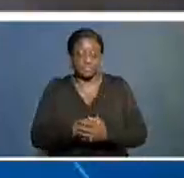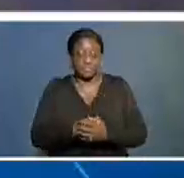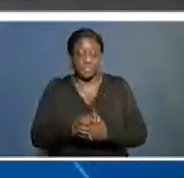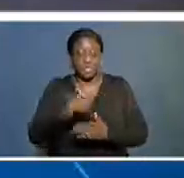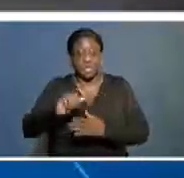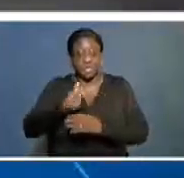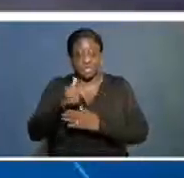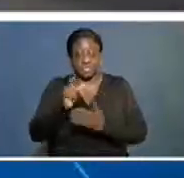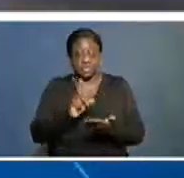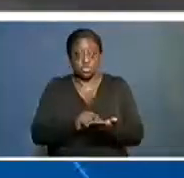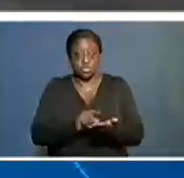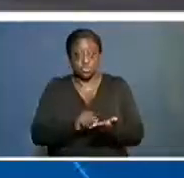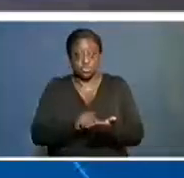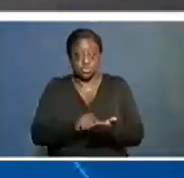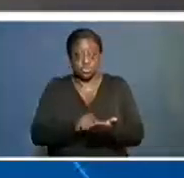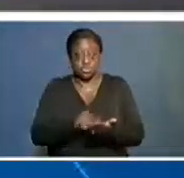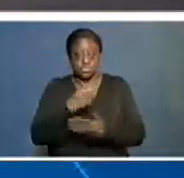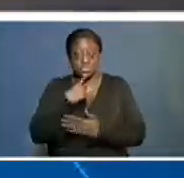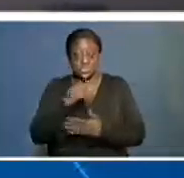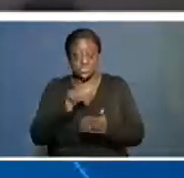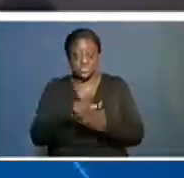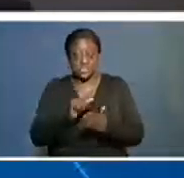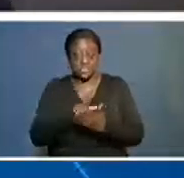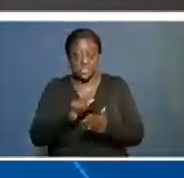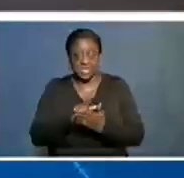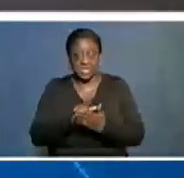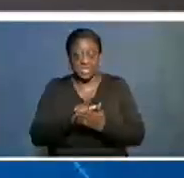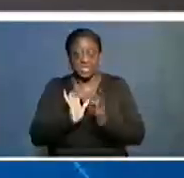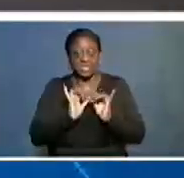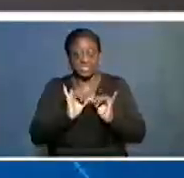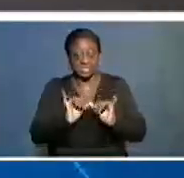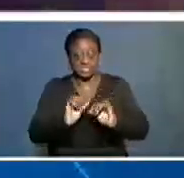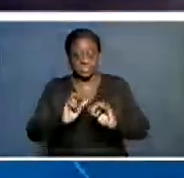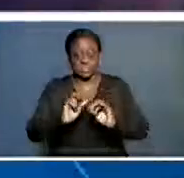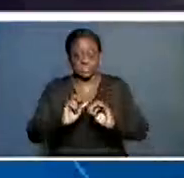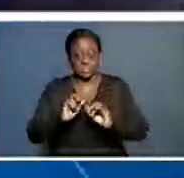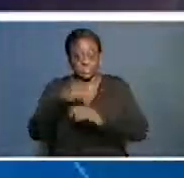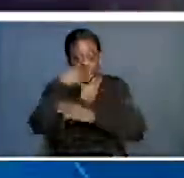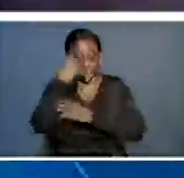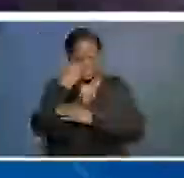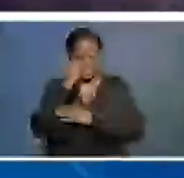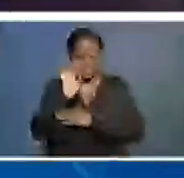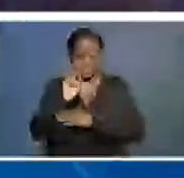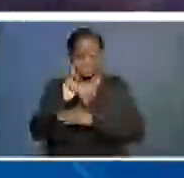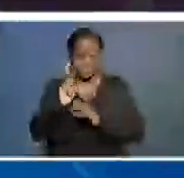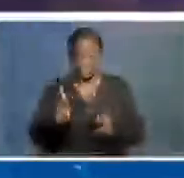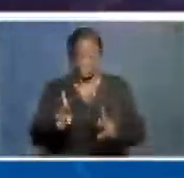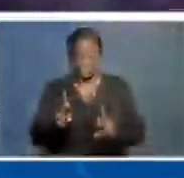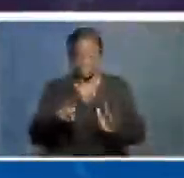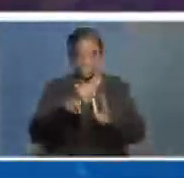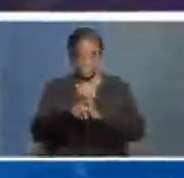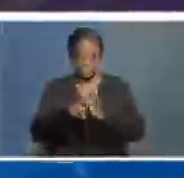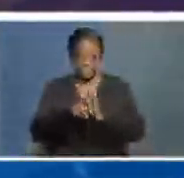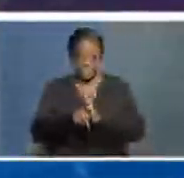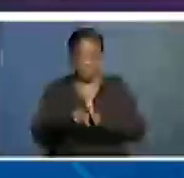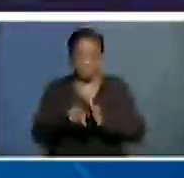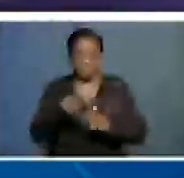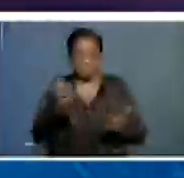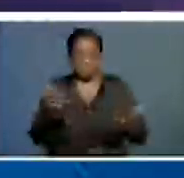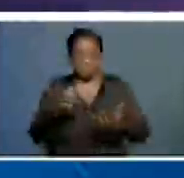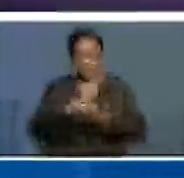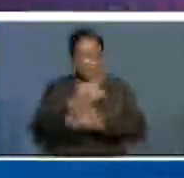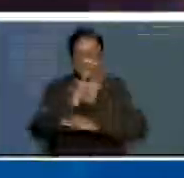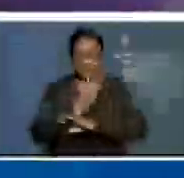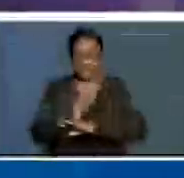other news this evening, Her Majesty's coroner leading investigations into a late-night police-involved shooting here in the capital.